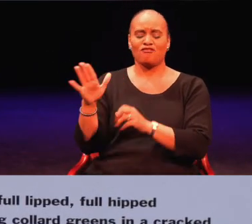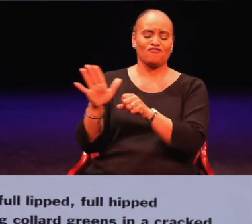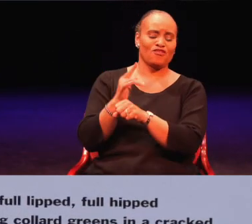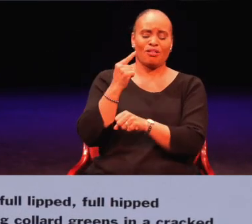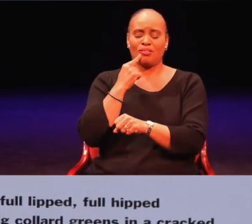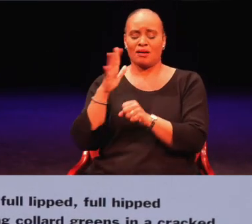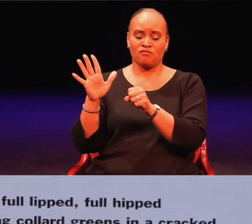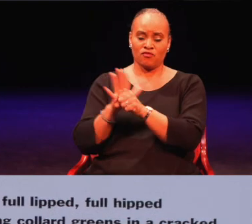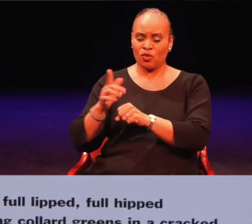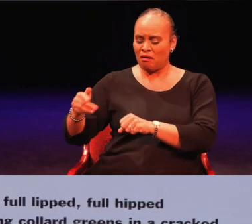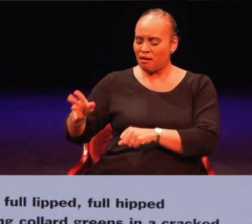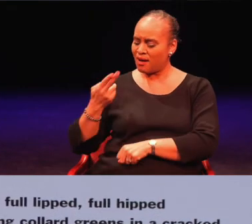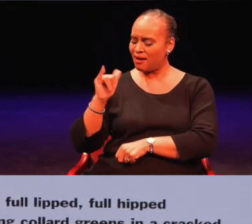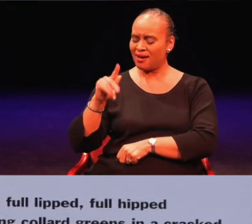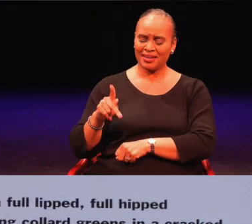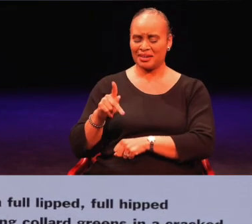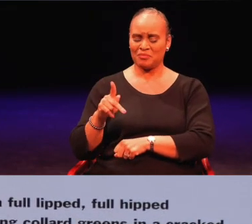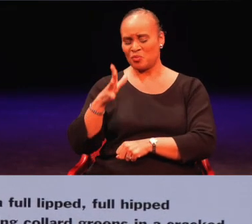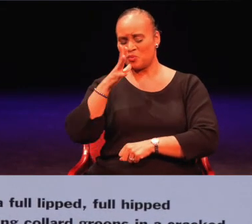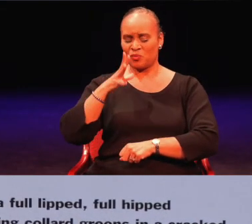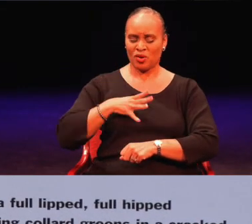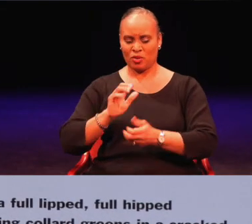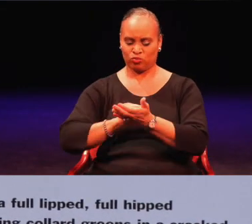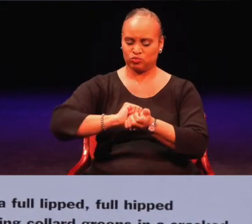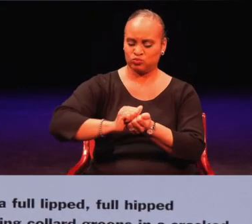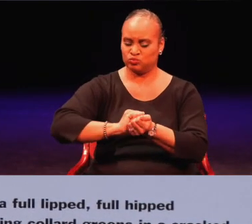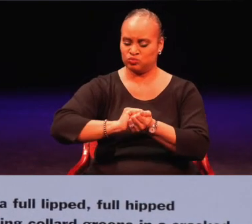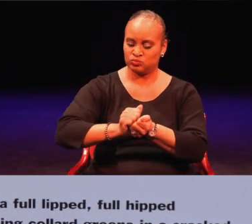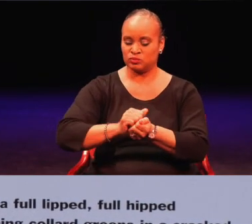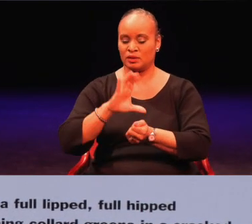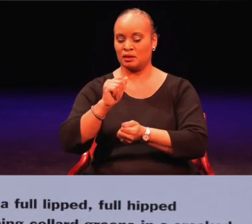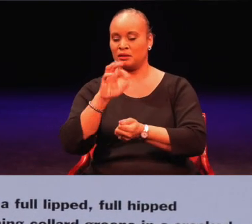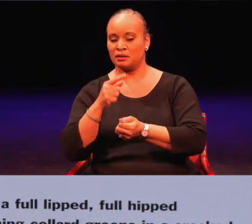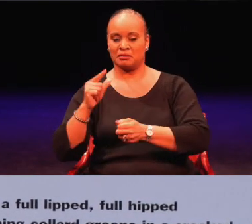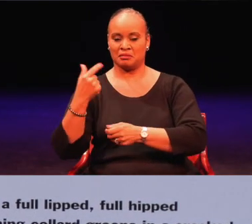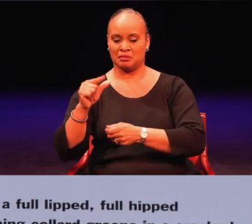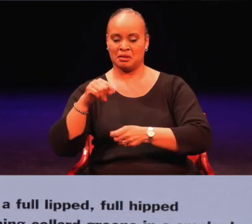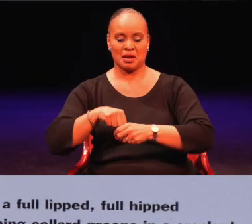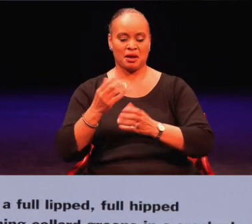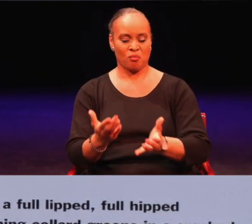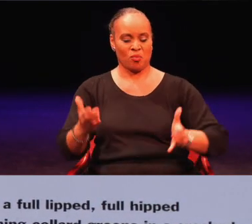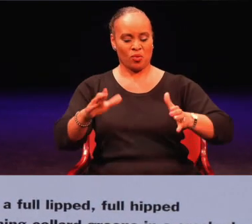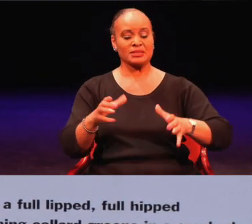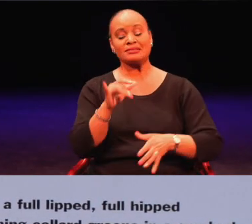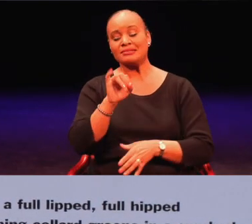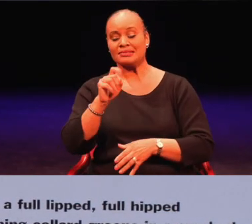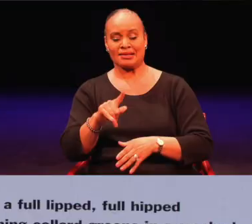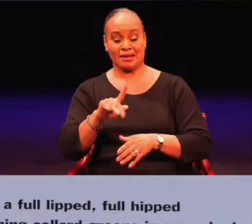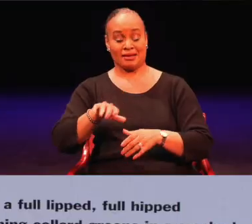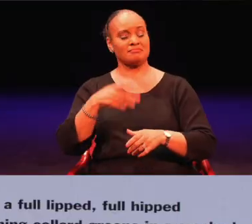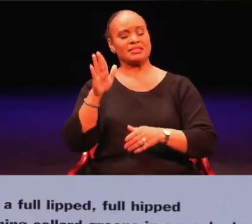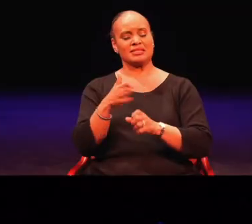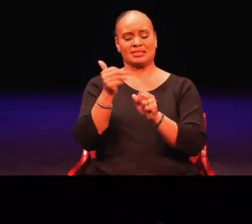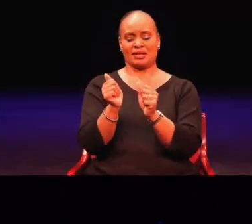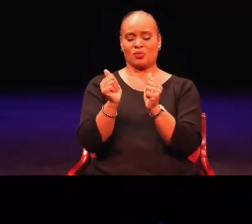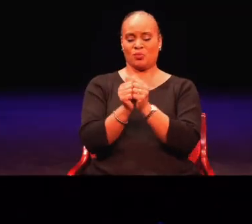hip, same. Washing collard greens in a cracked porcelain sink. Backing up Lady Day on the radio.